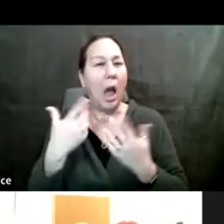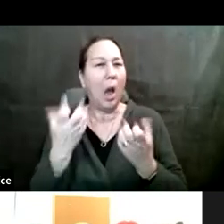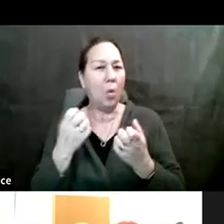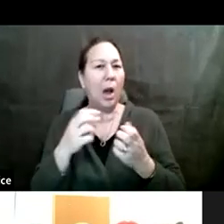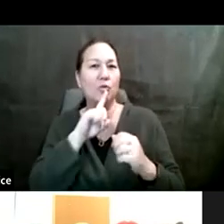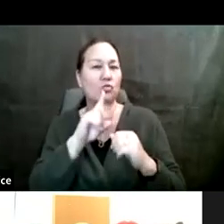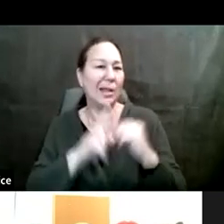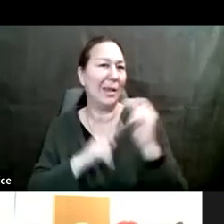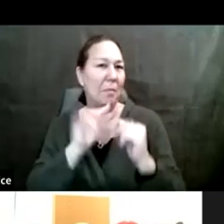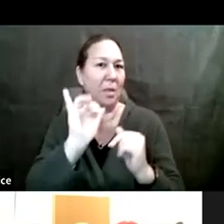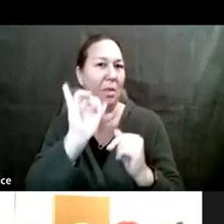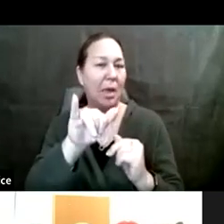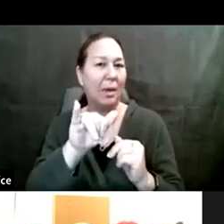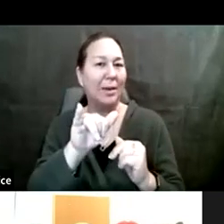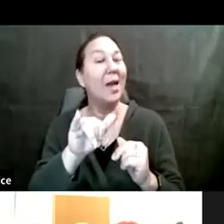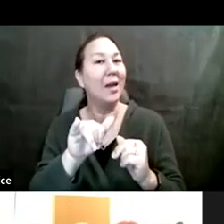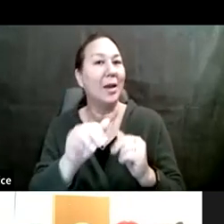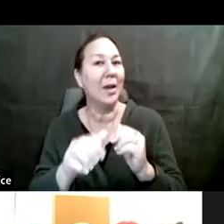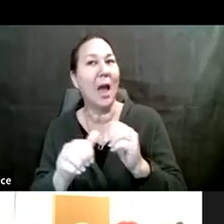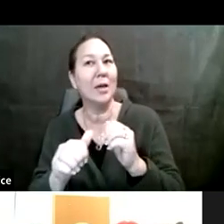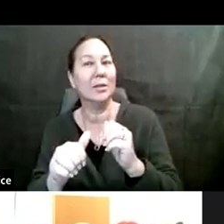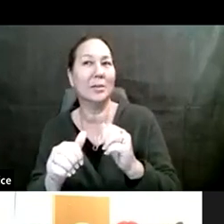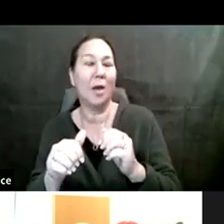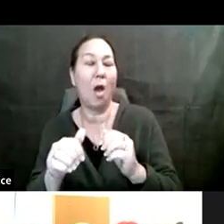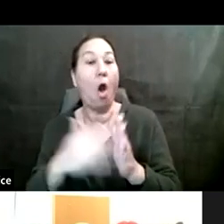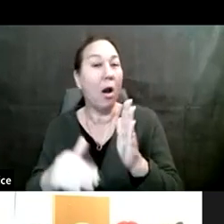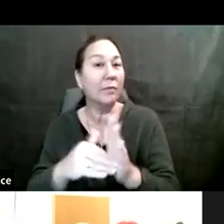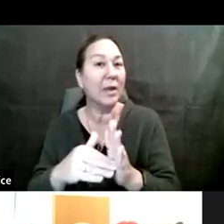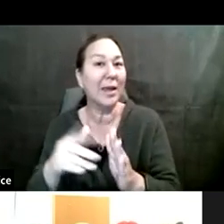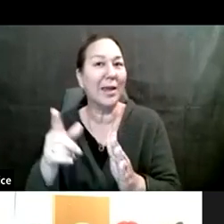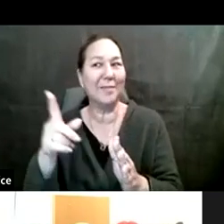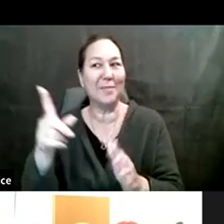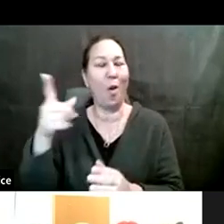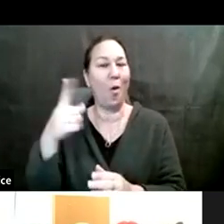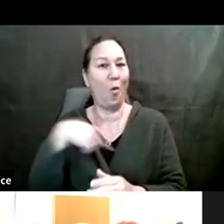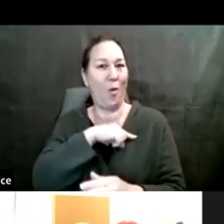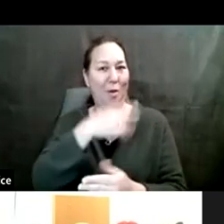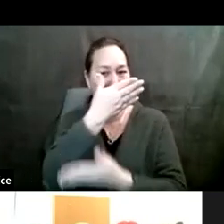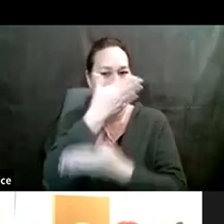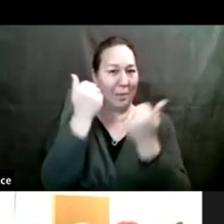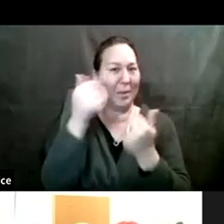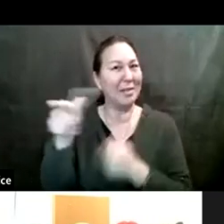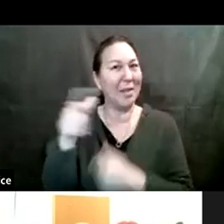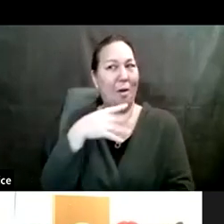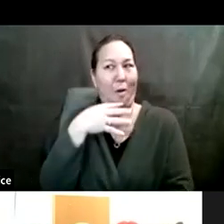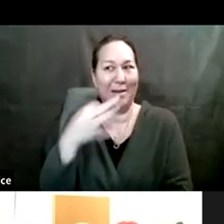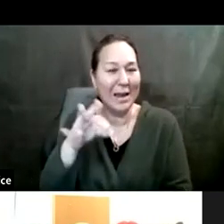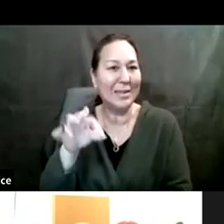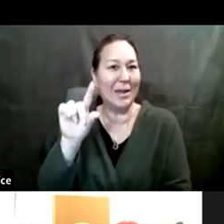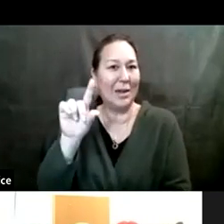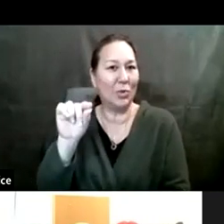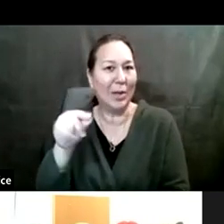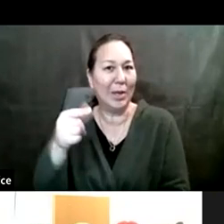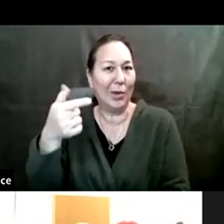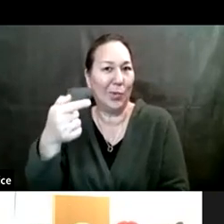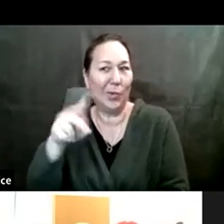because they're often forgotten in the sense that they're older students they might be 19 20 21 years old and yet